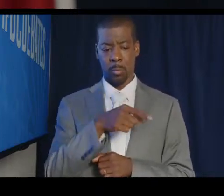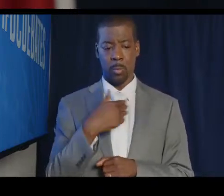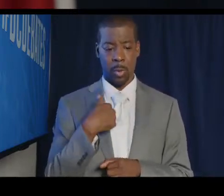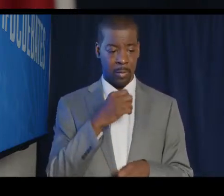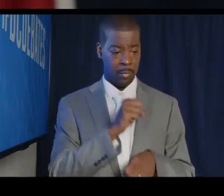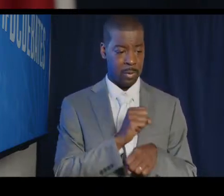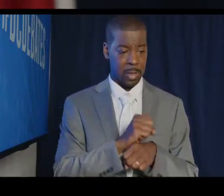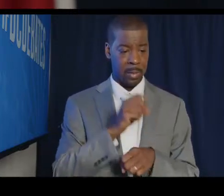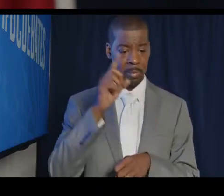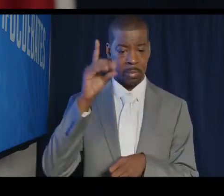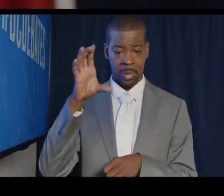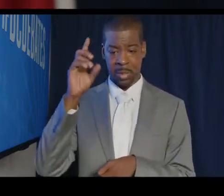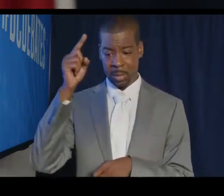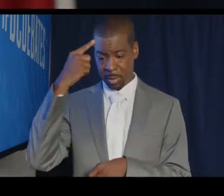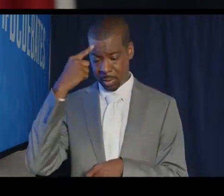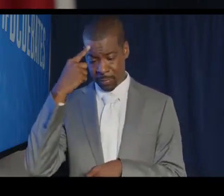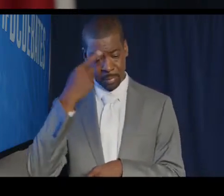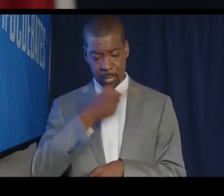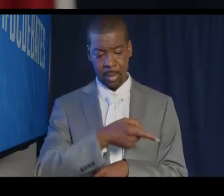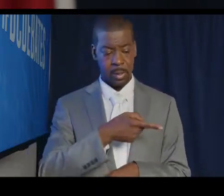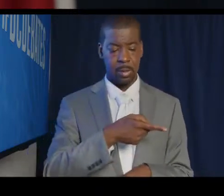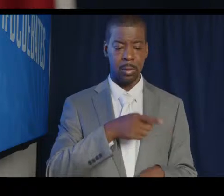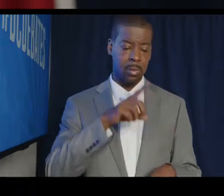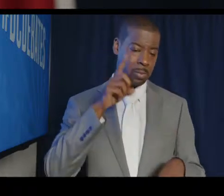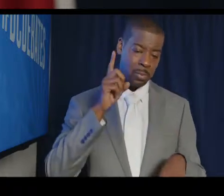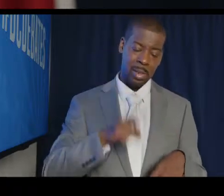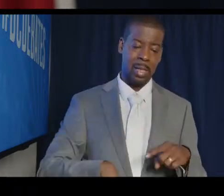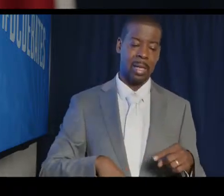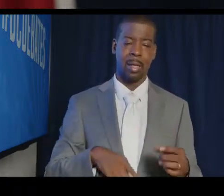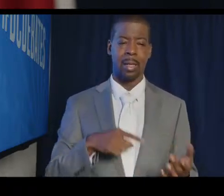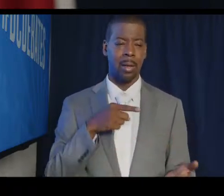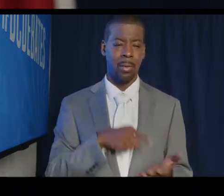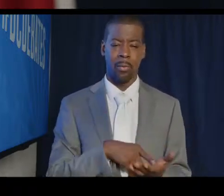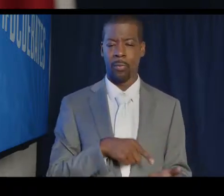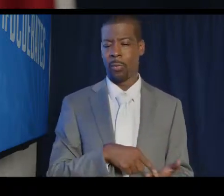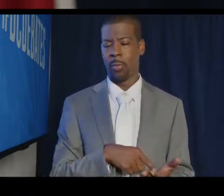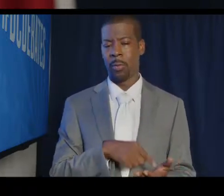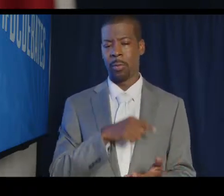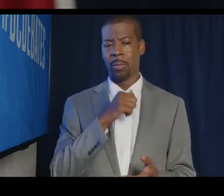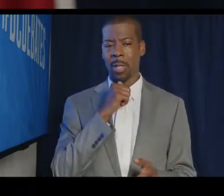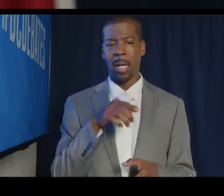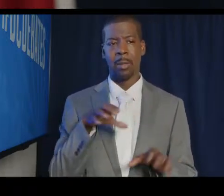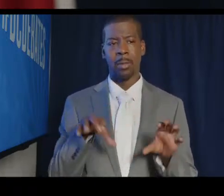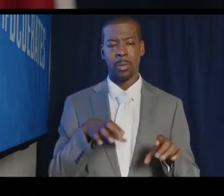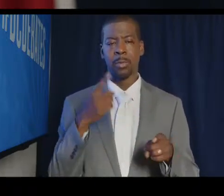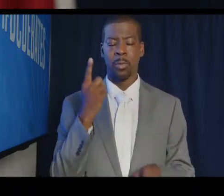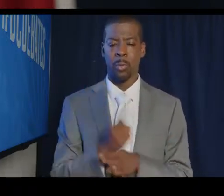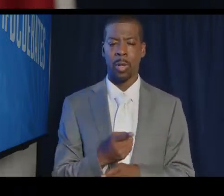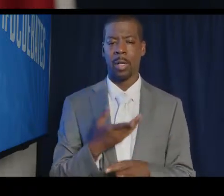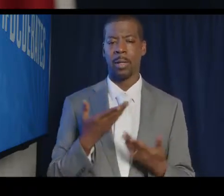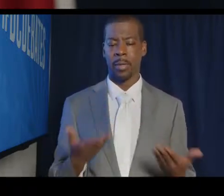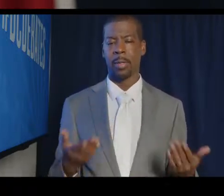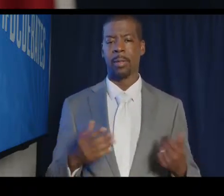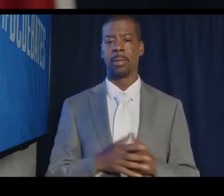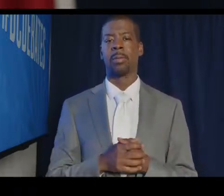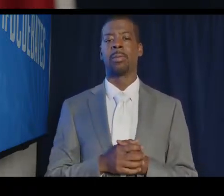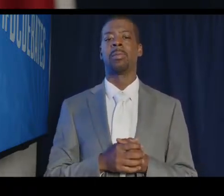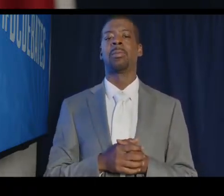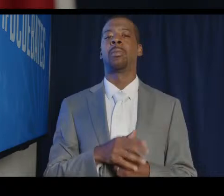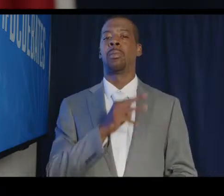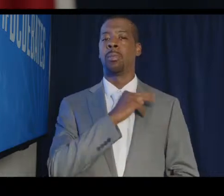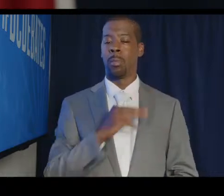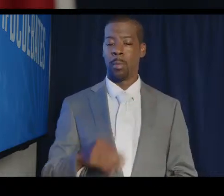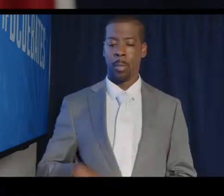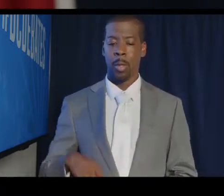ranks on home rule. We cannot afford to do that in the District of Columbia. So the council needs to be strategic, the mayor needs to stay in line